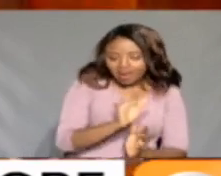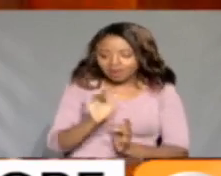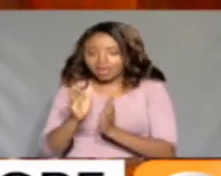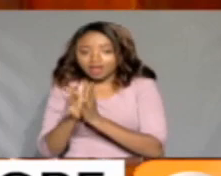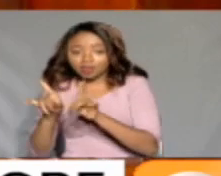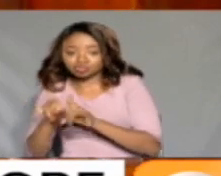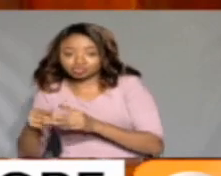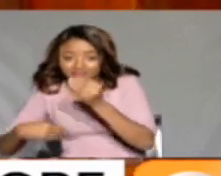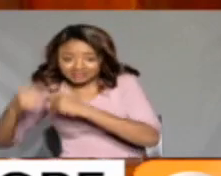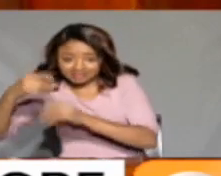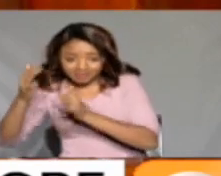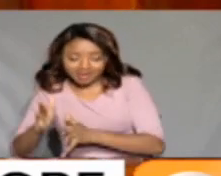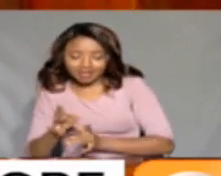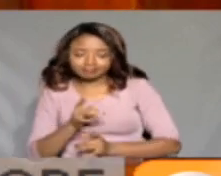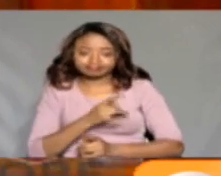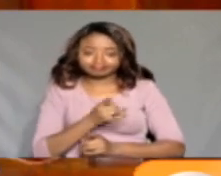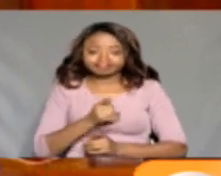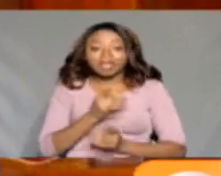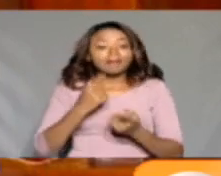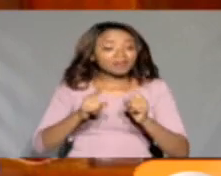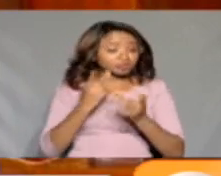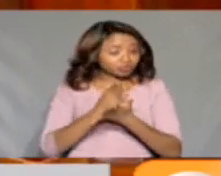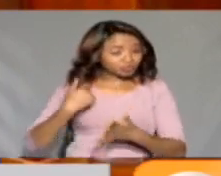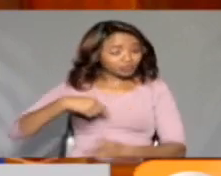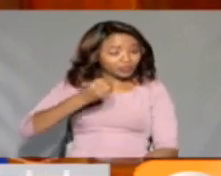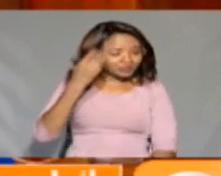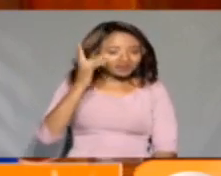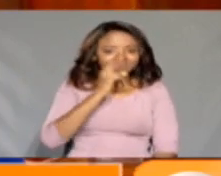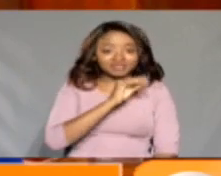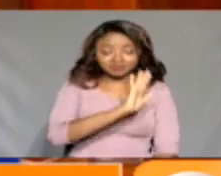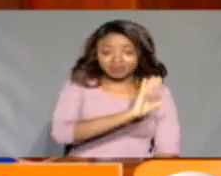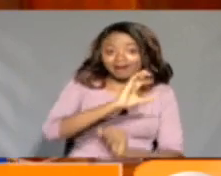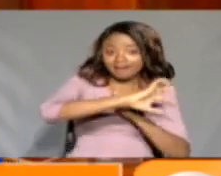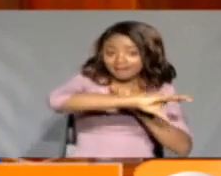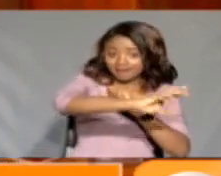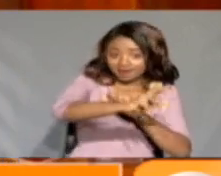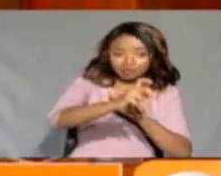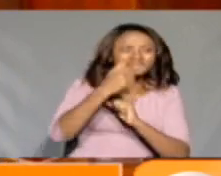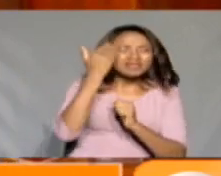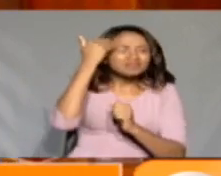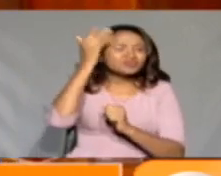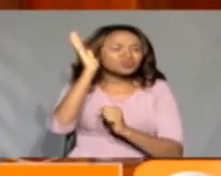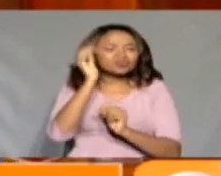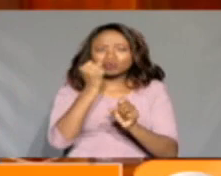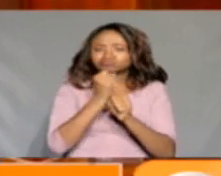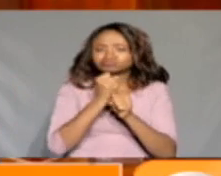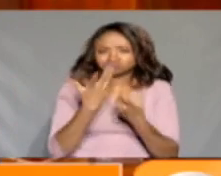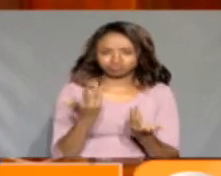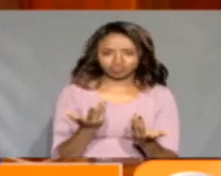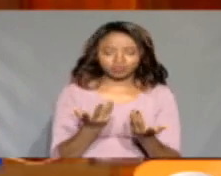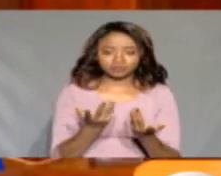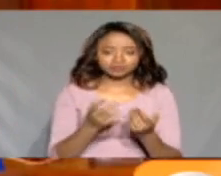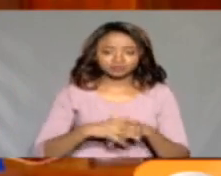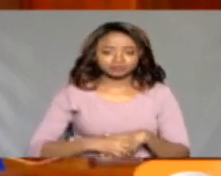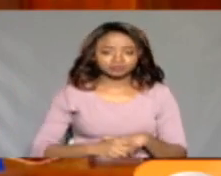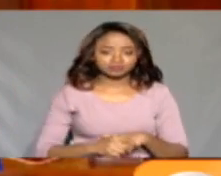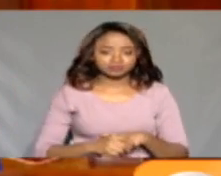So what do we know that as a county, they don't even know what they are being deducted?